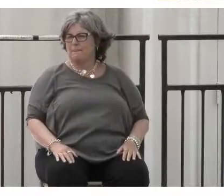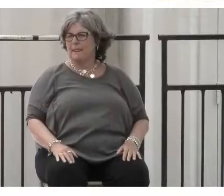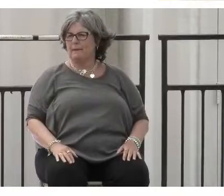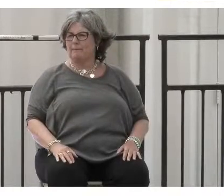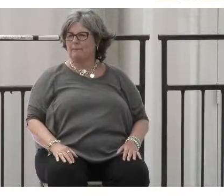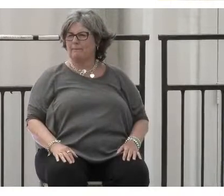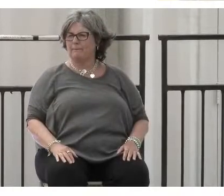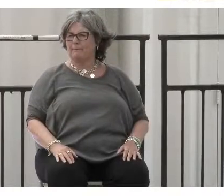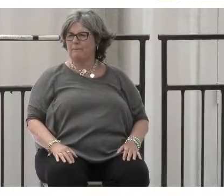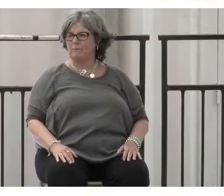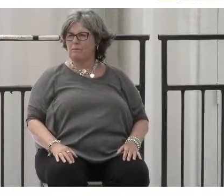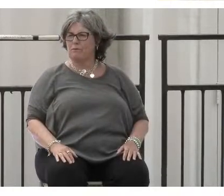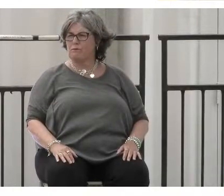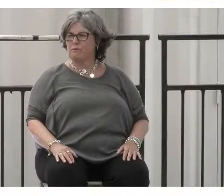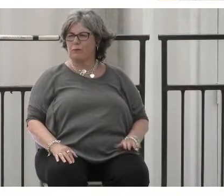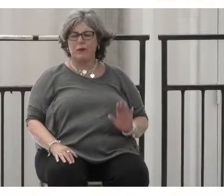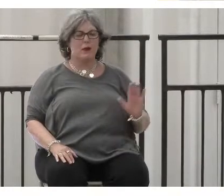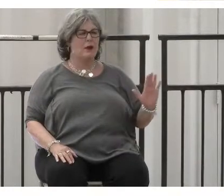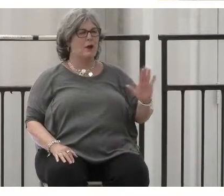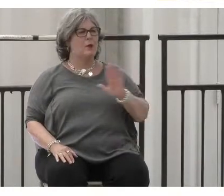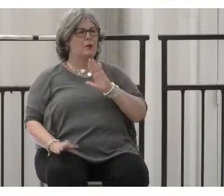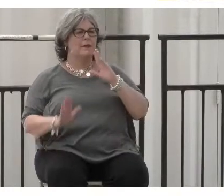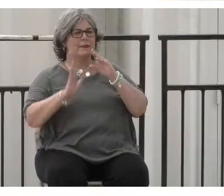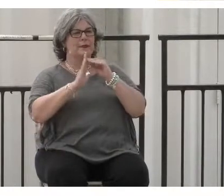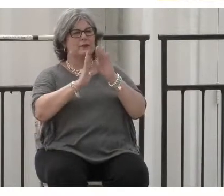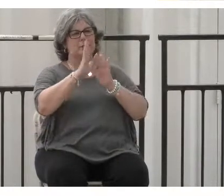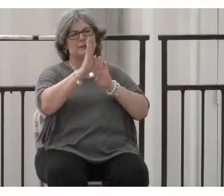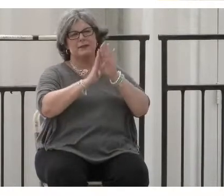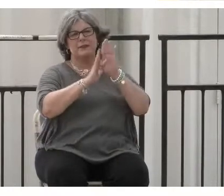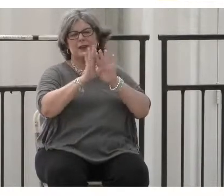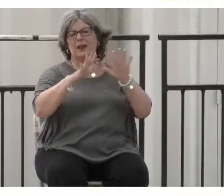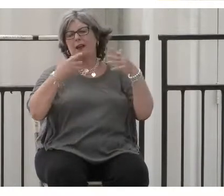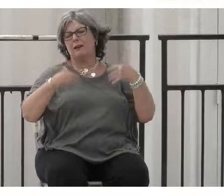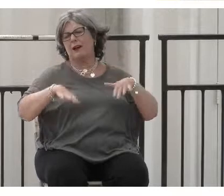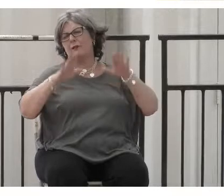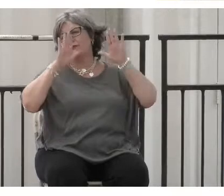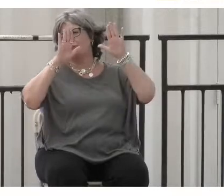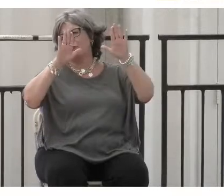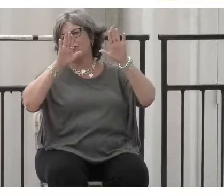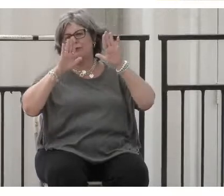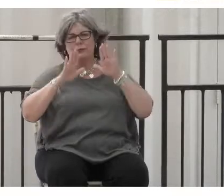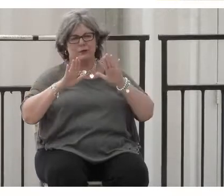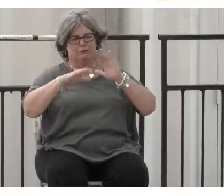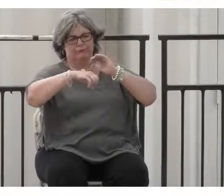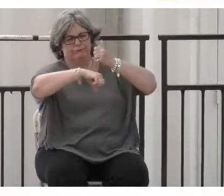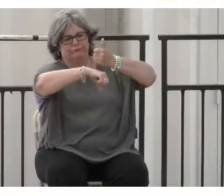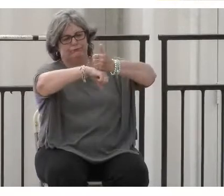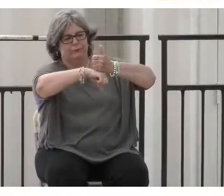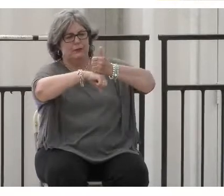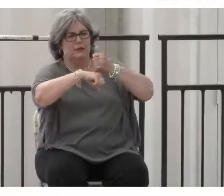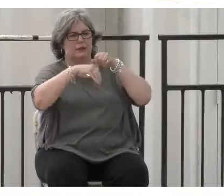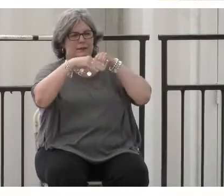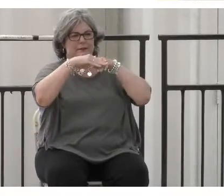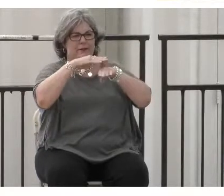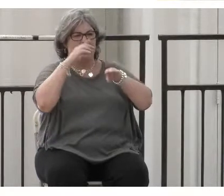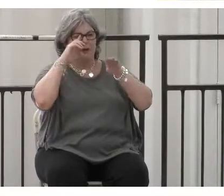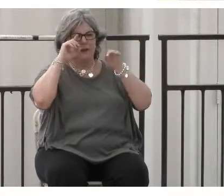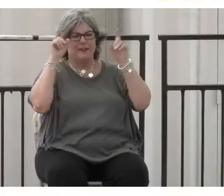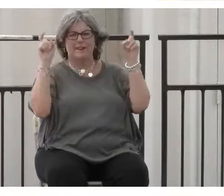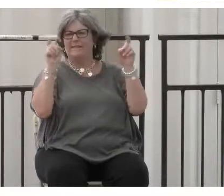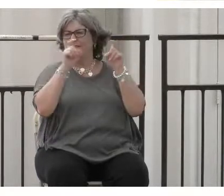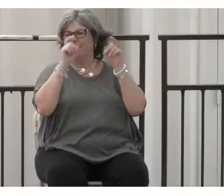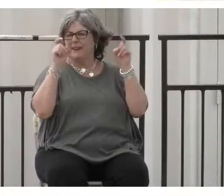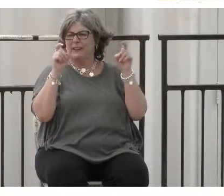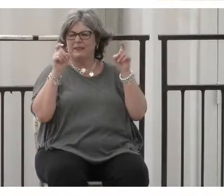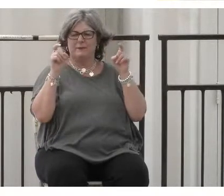They have, with their students, created a remarkable installation. So if you enter into the festival site